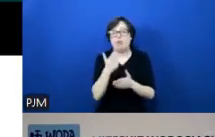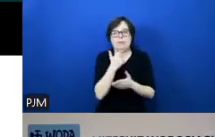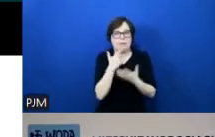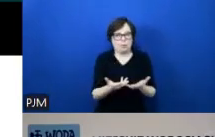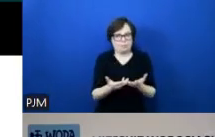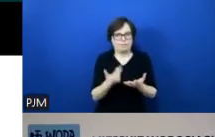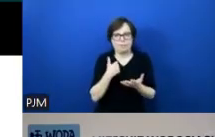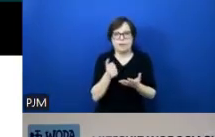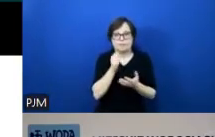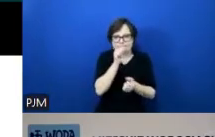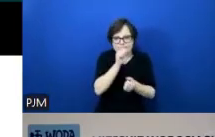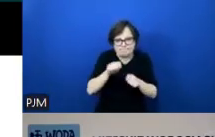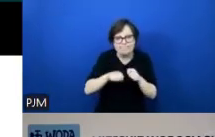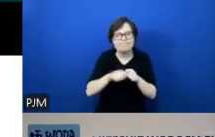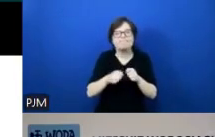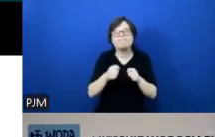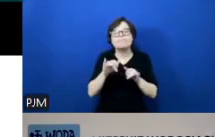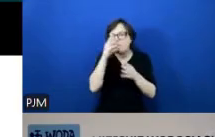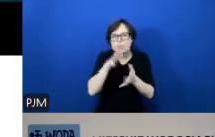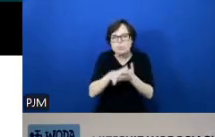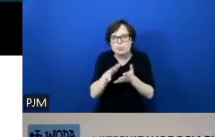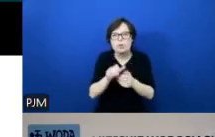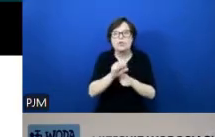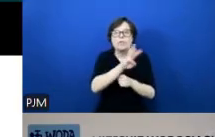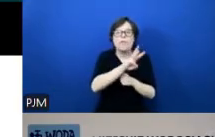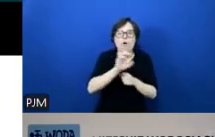carbohydrates from oil,